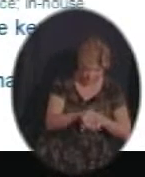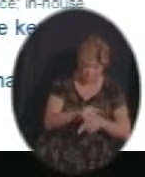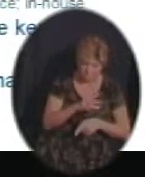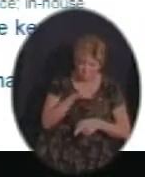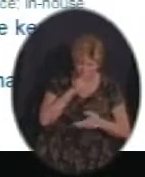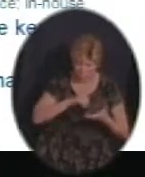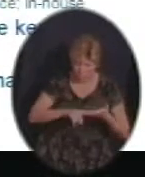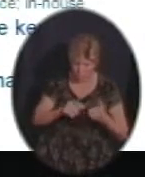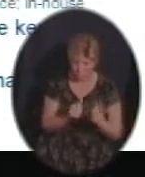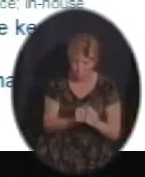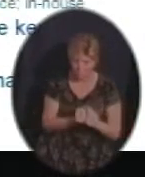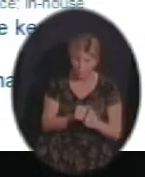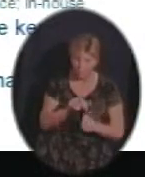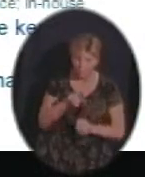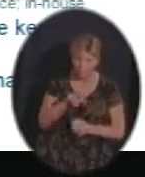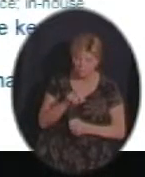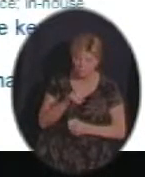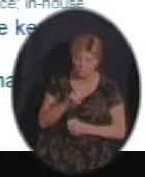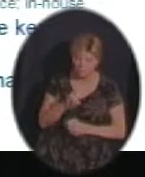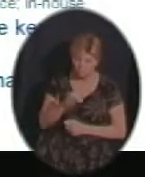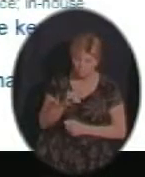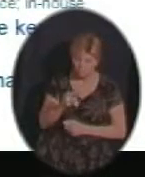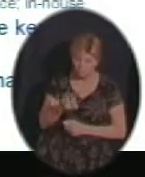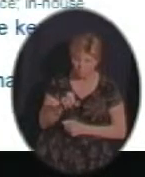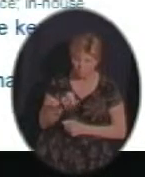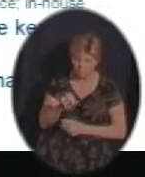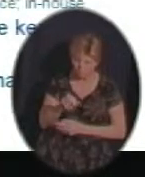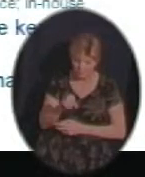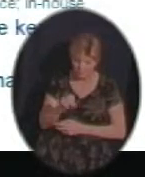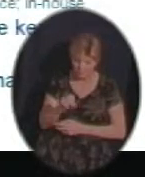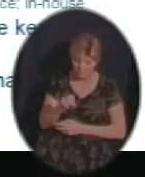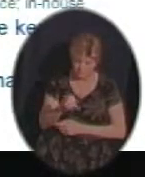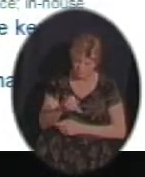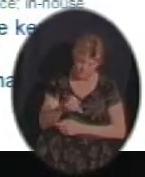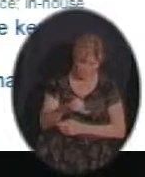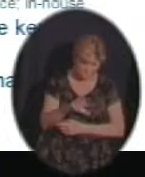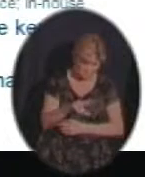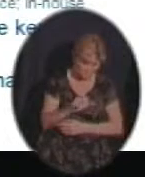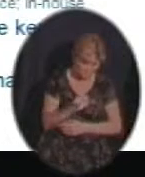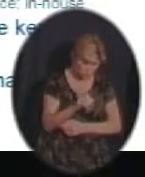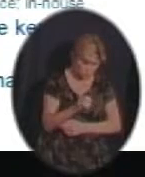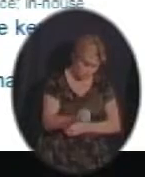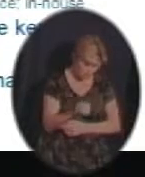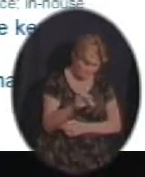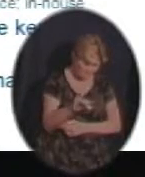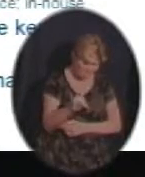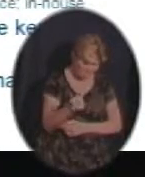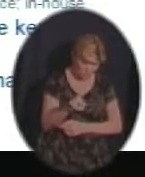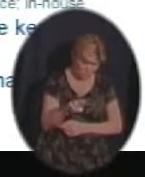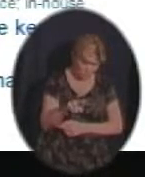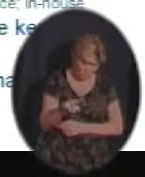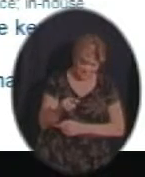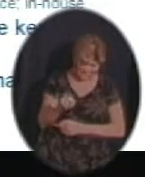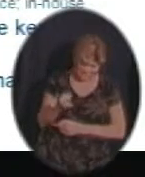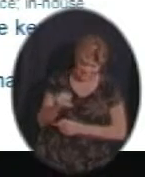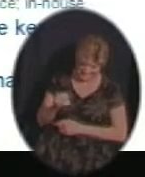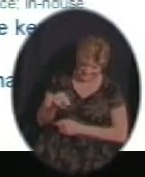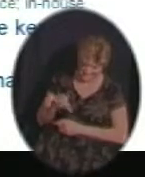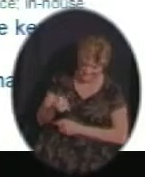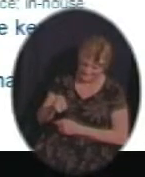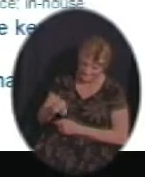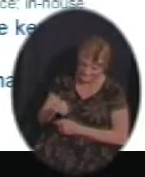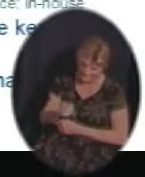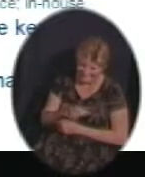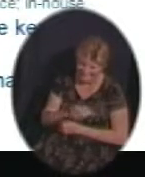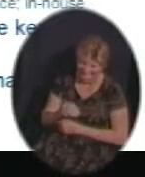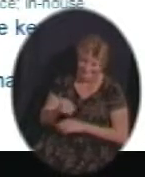personnel, their background experience, in-house staff, what they have to contract with, who they use, and again, the ability to have some